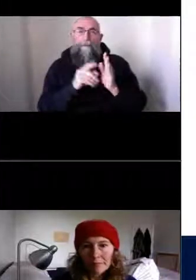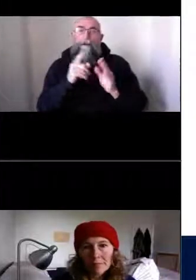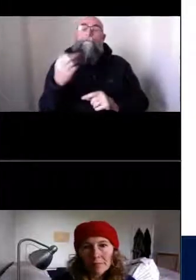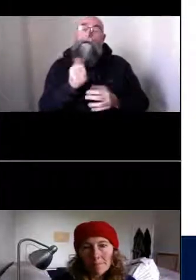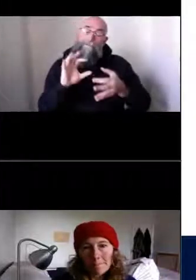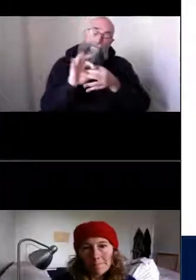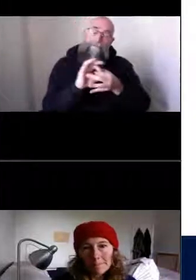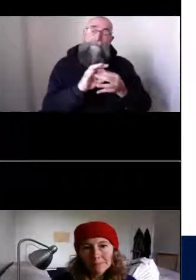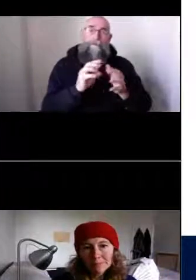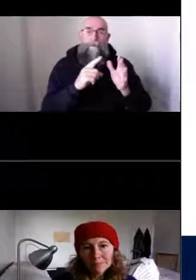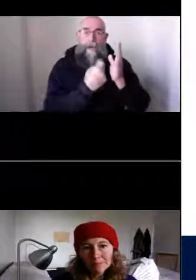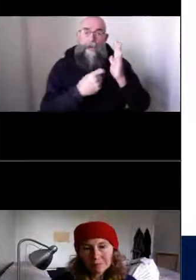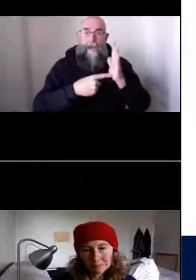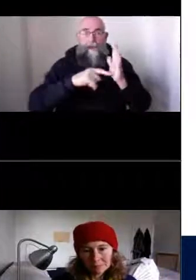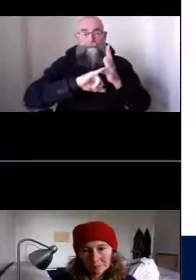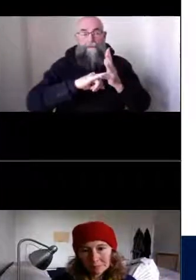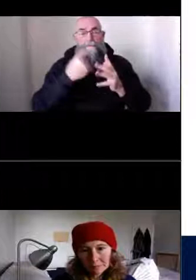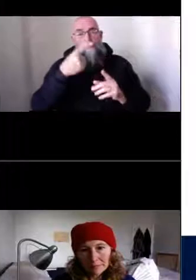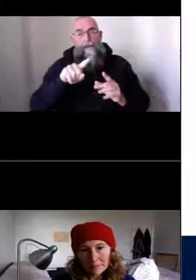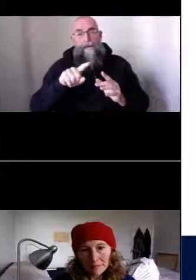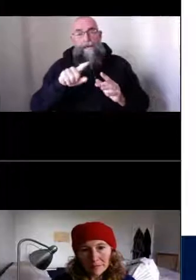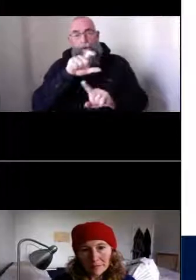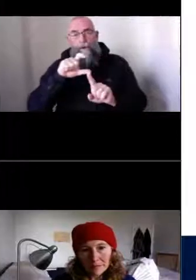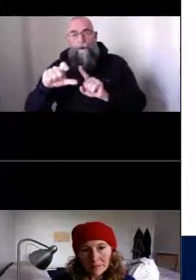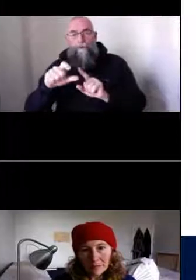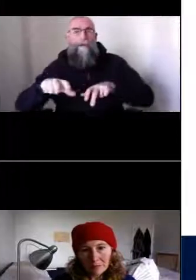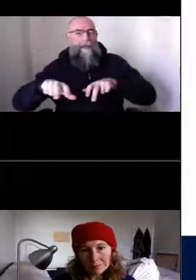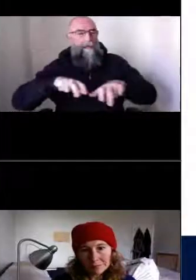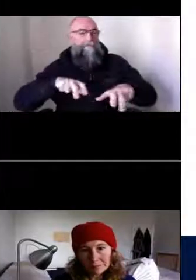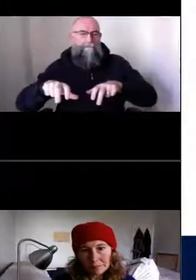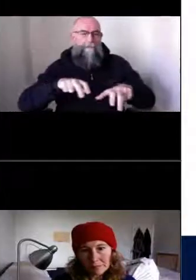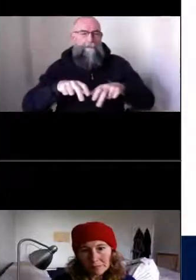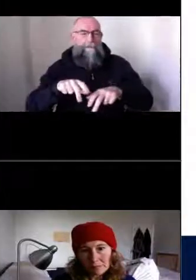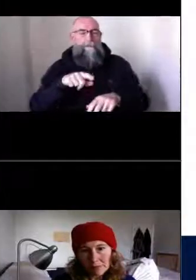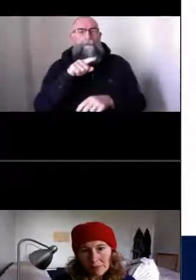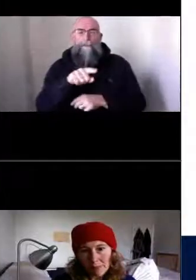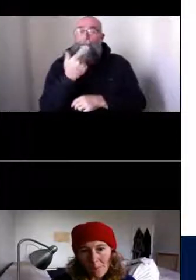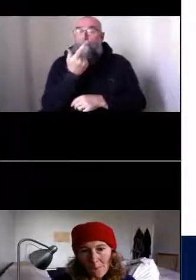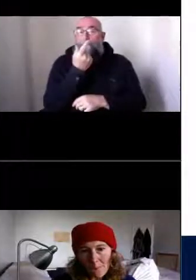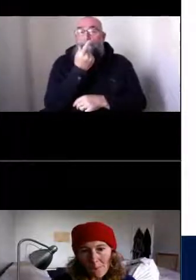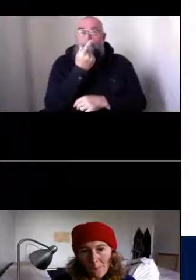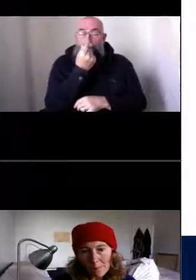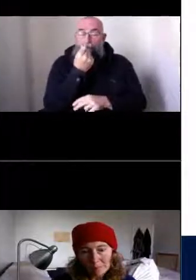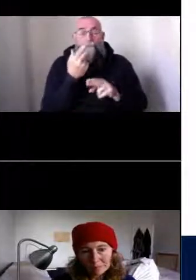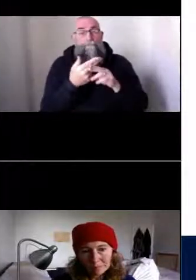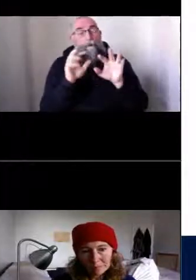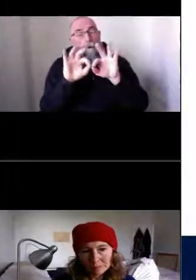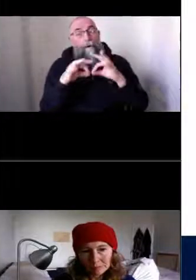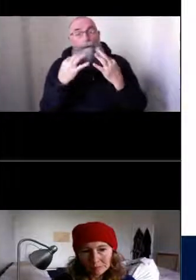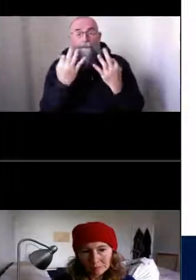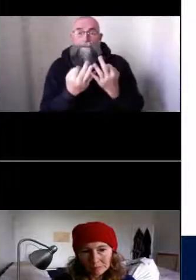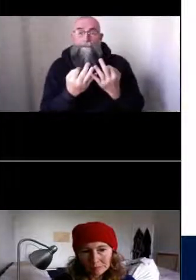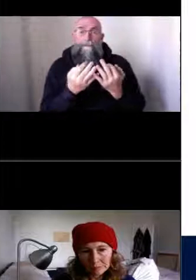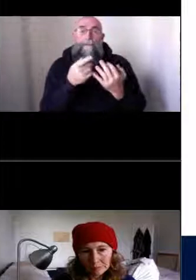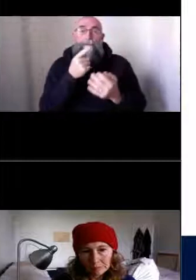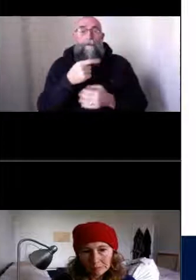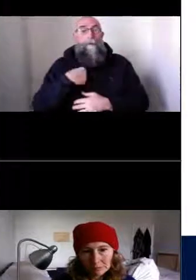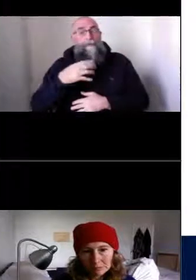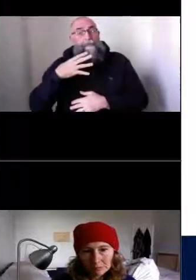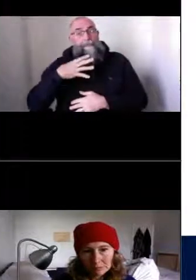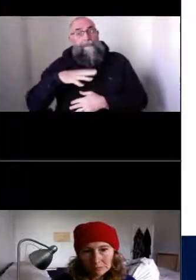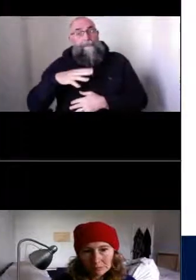activity and fall within that scope. So it's possible for organisations to be located outside of